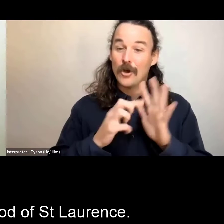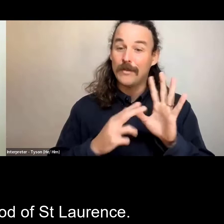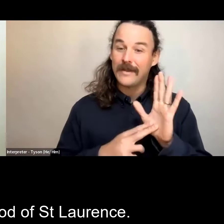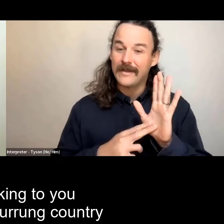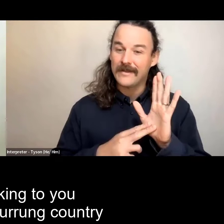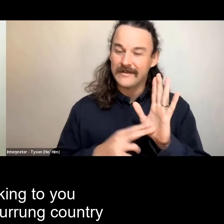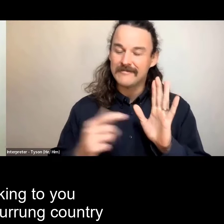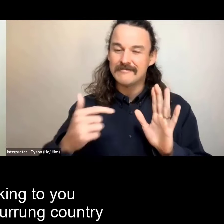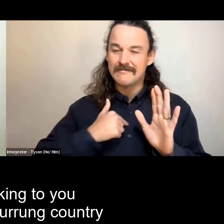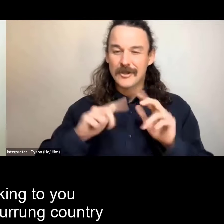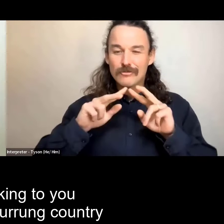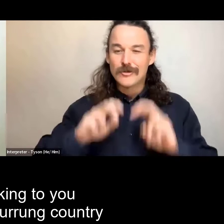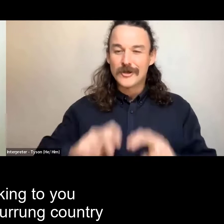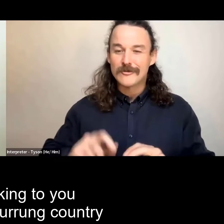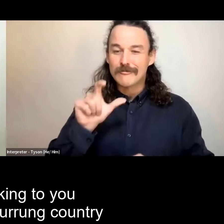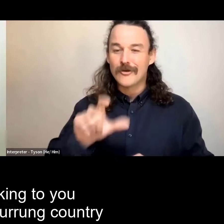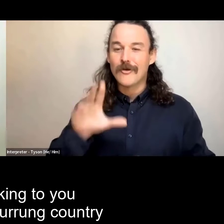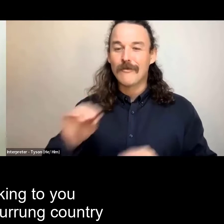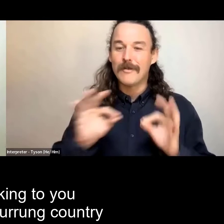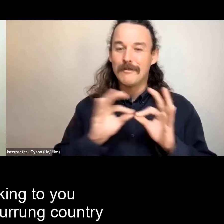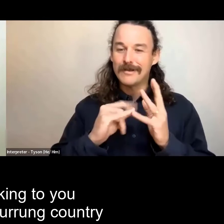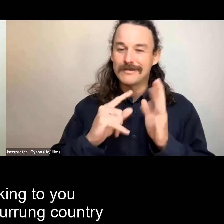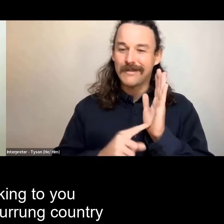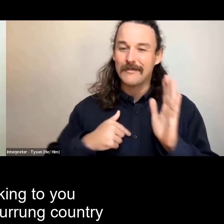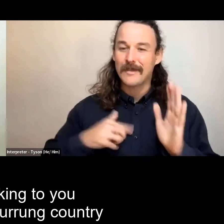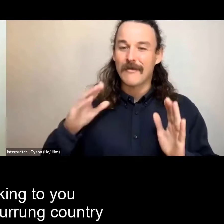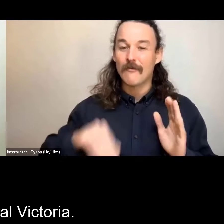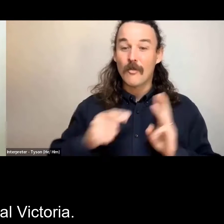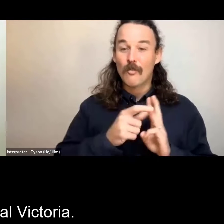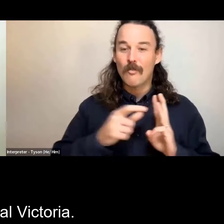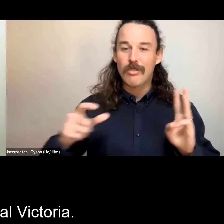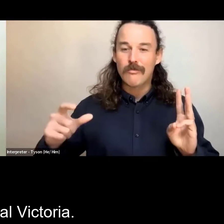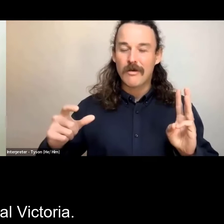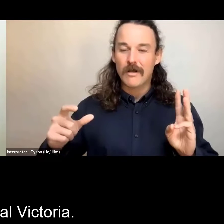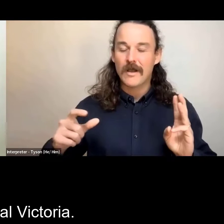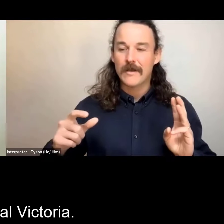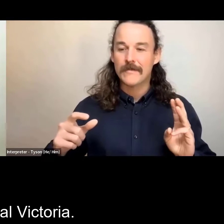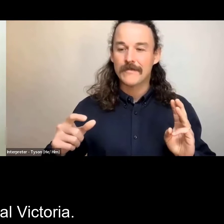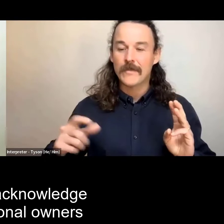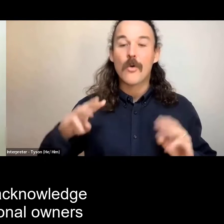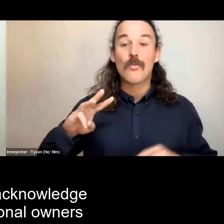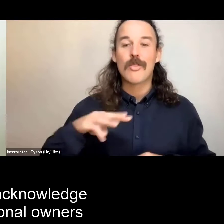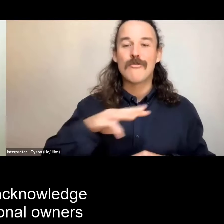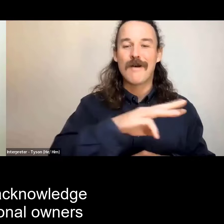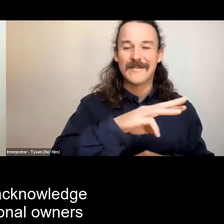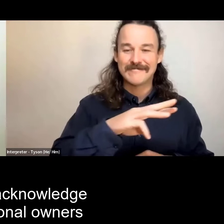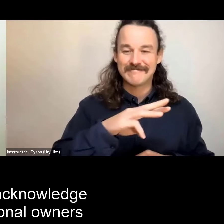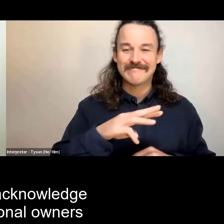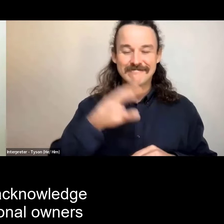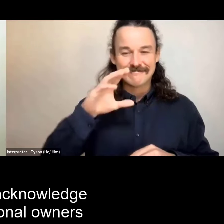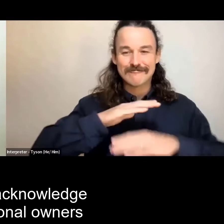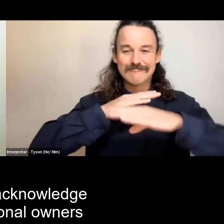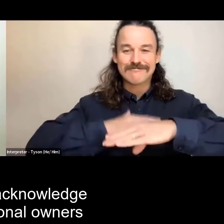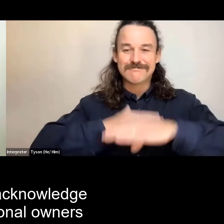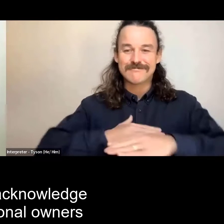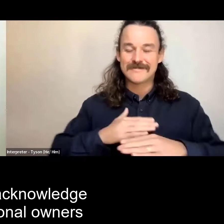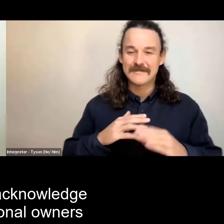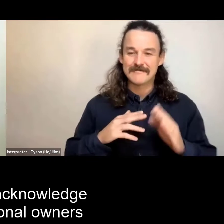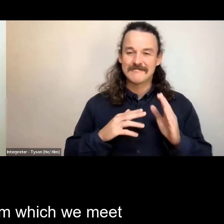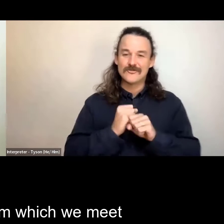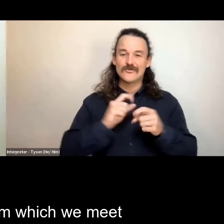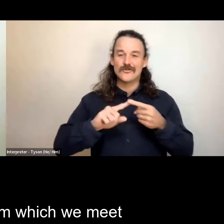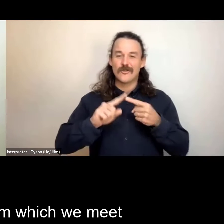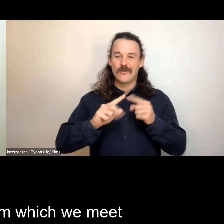Laurence. I'm speaking to you from Wadawurrung country in regional Victoria. I'd like to acknowledge the traditional